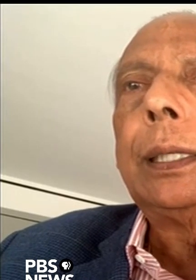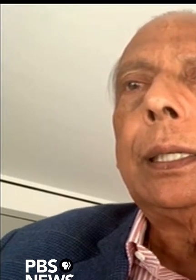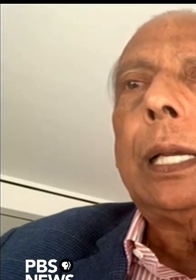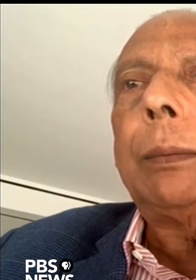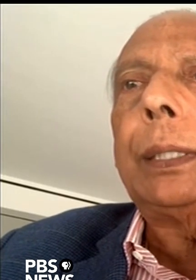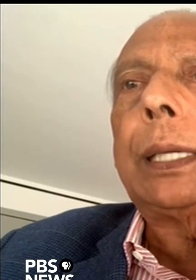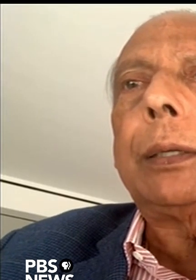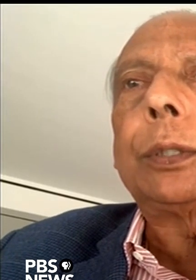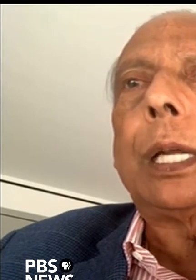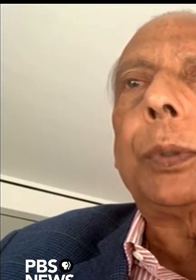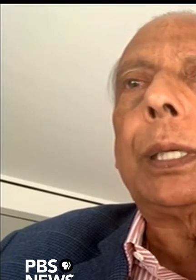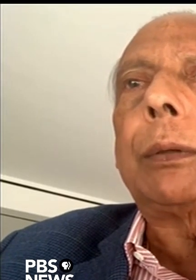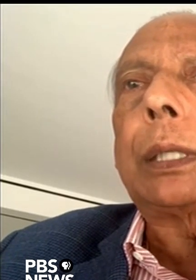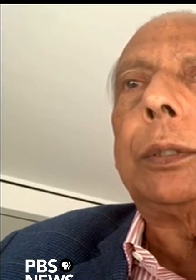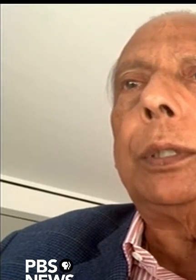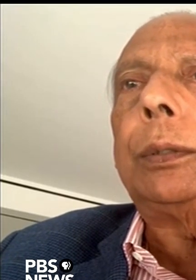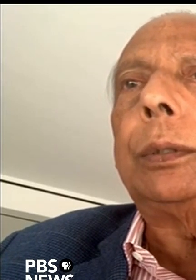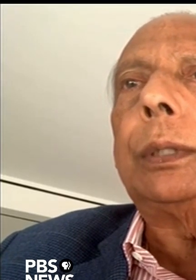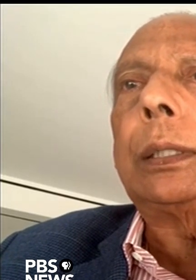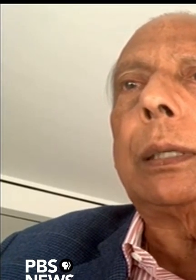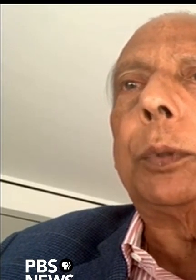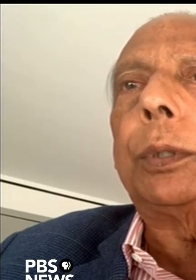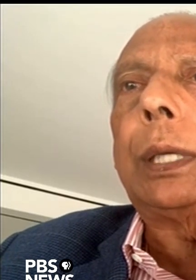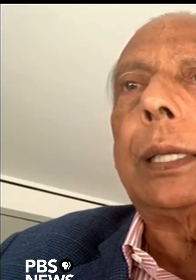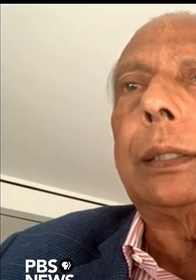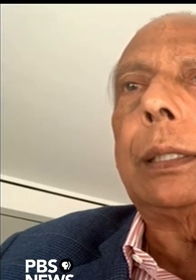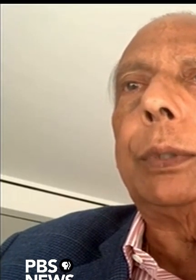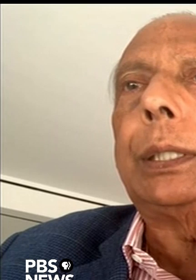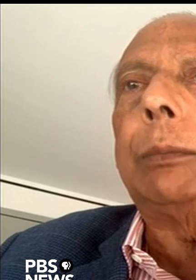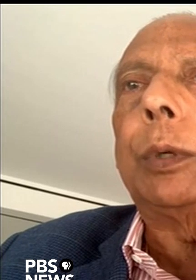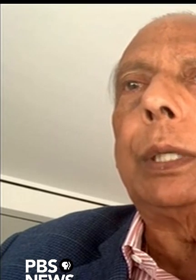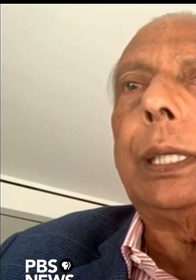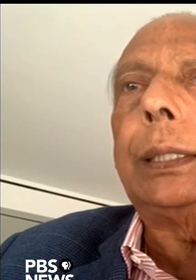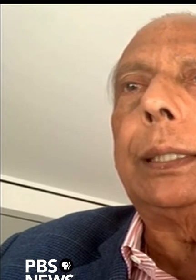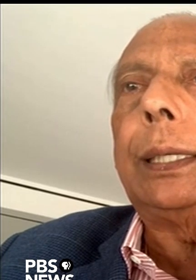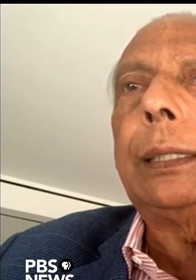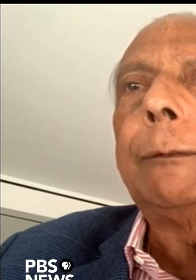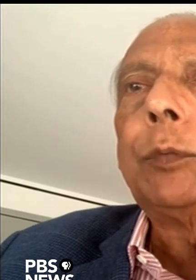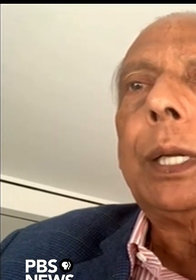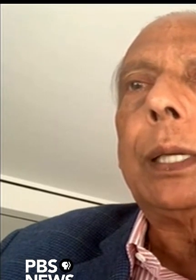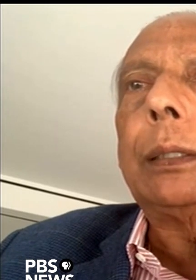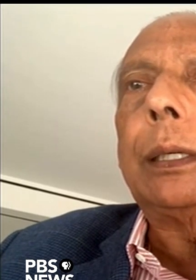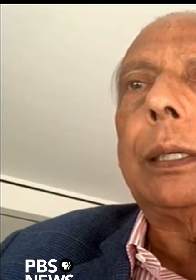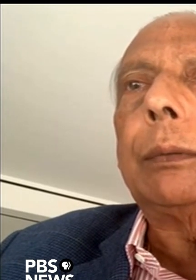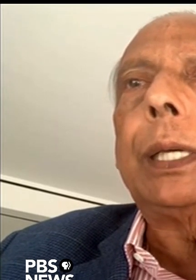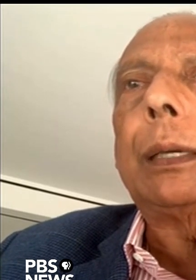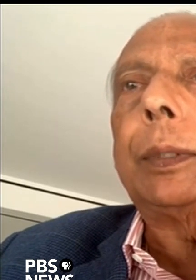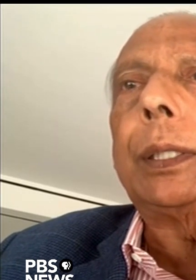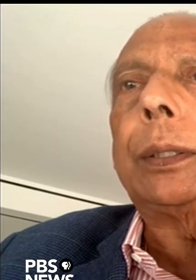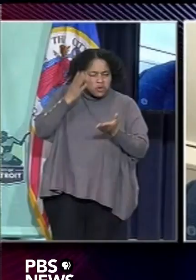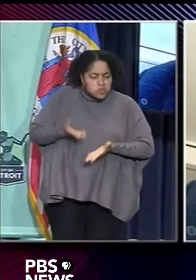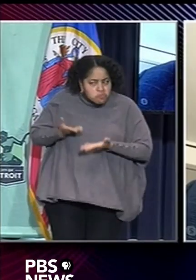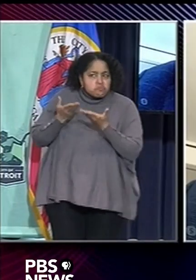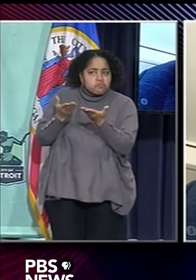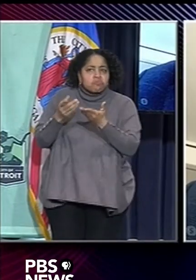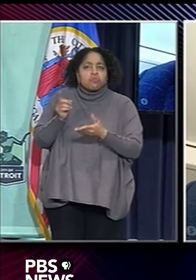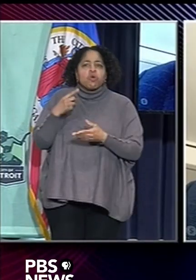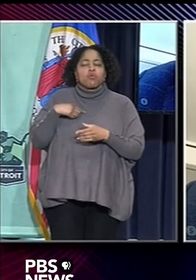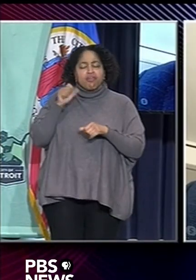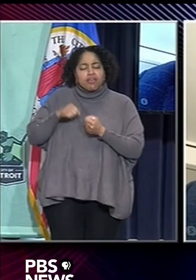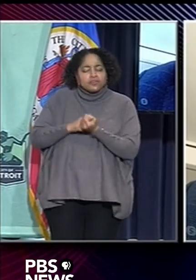excited. I mean, it's not going to stop here. I'll continue to do the support as we see more need is needed, and I'm very committed to